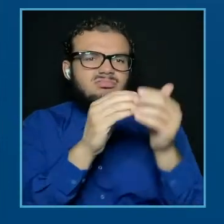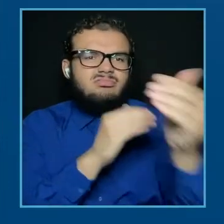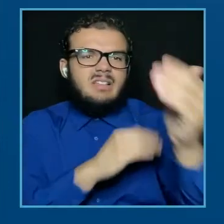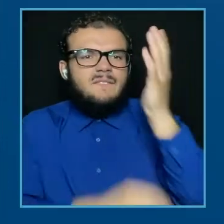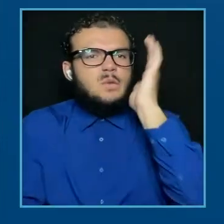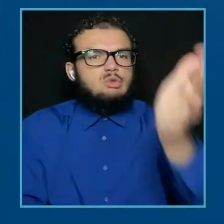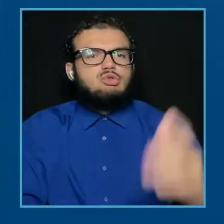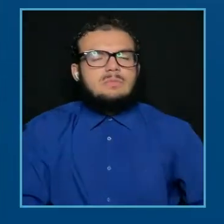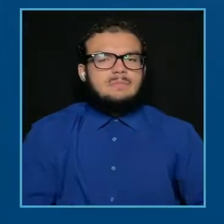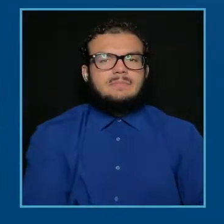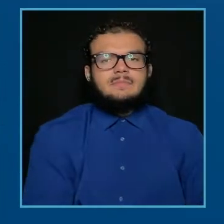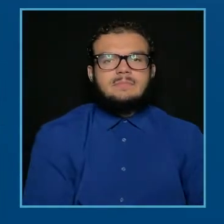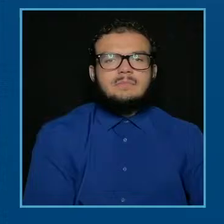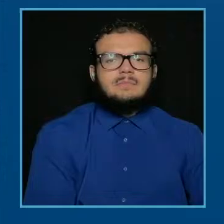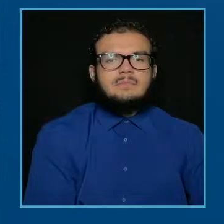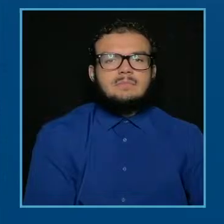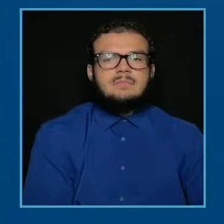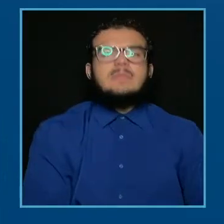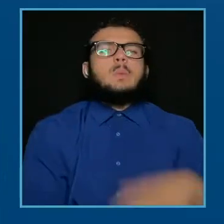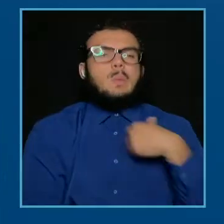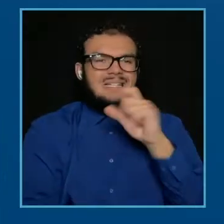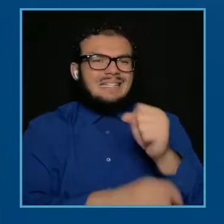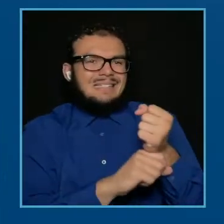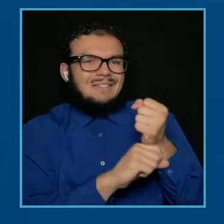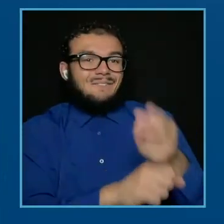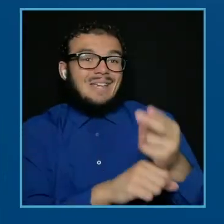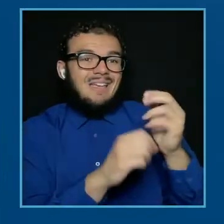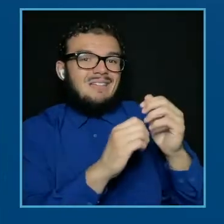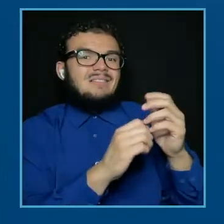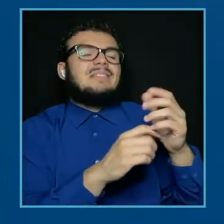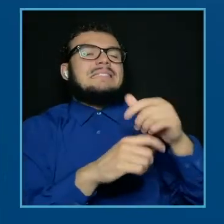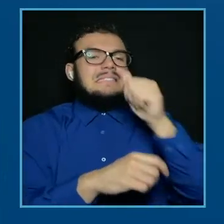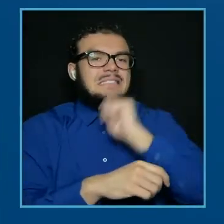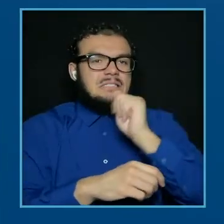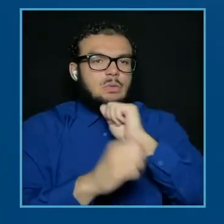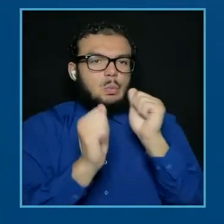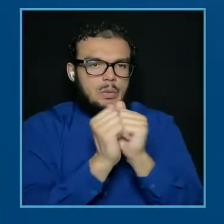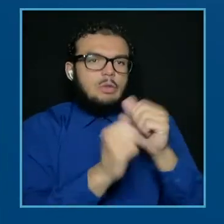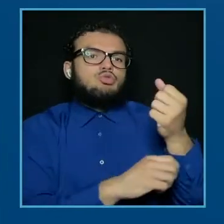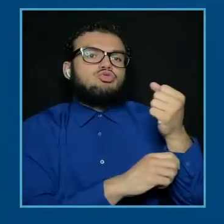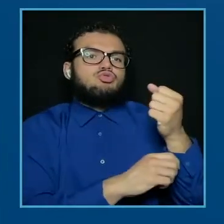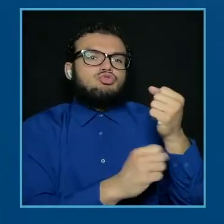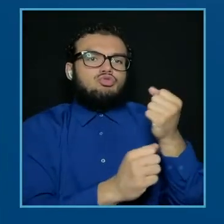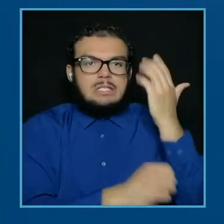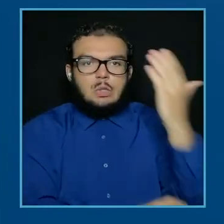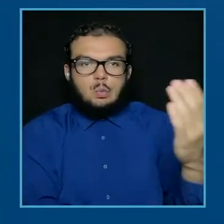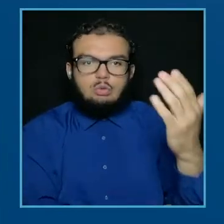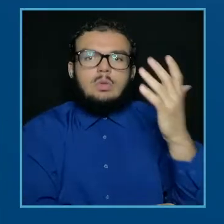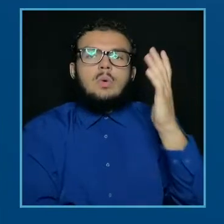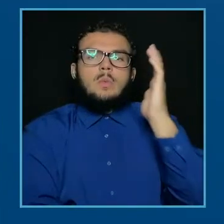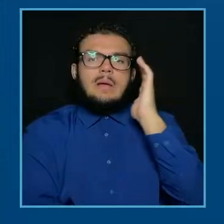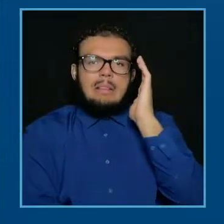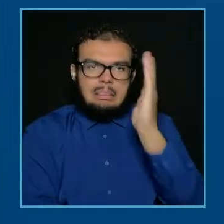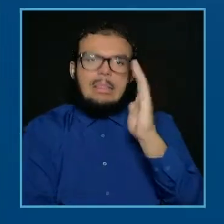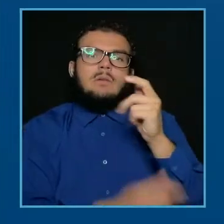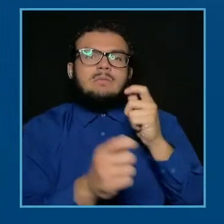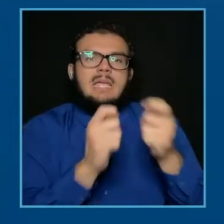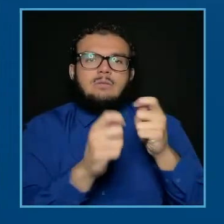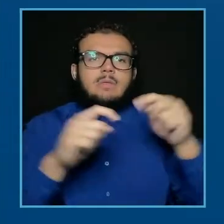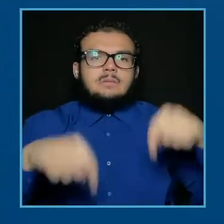elections. We need to defeat this and deal with a resolution that corrects this problem.